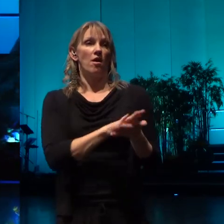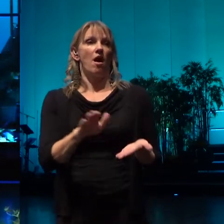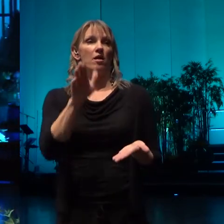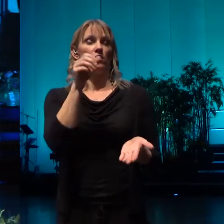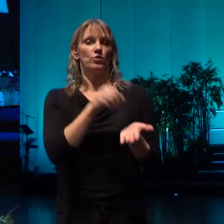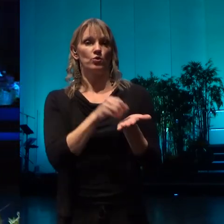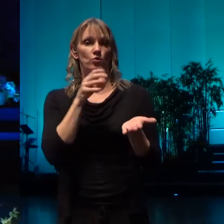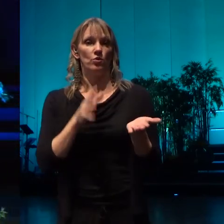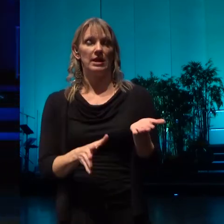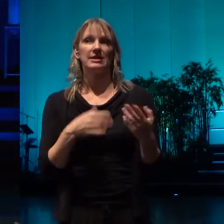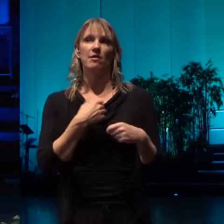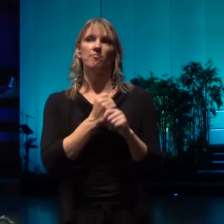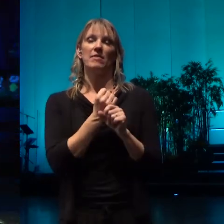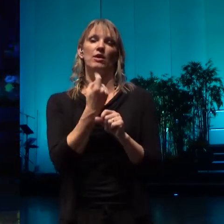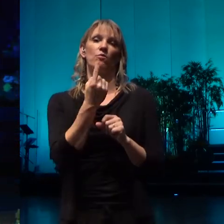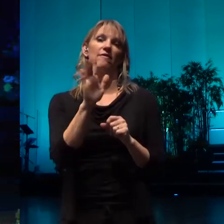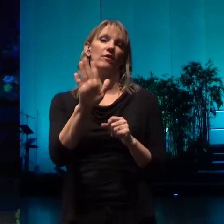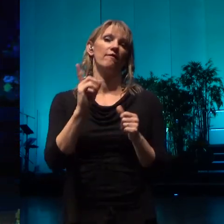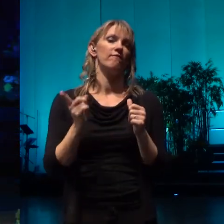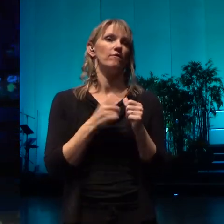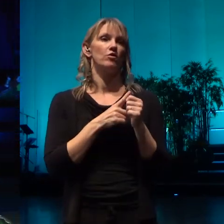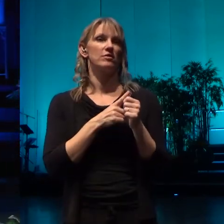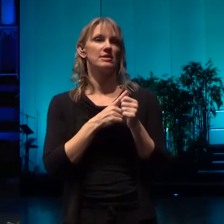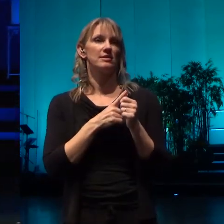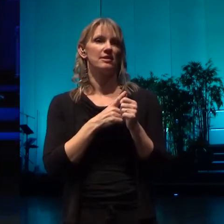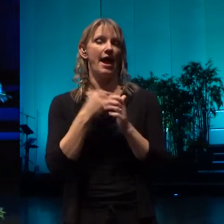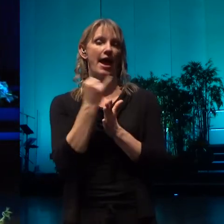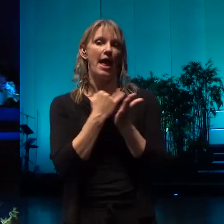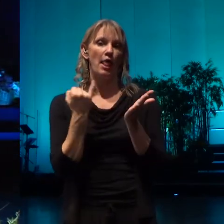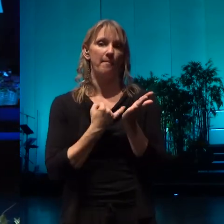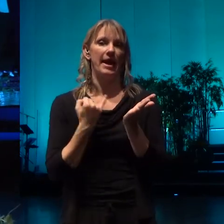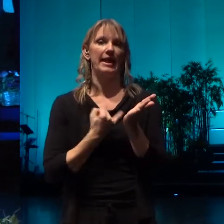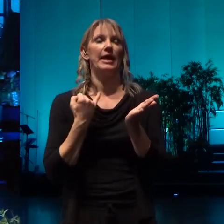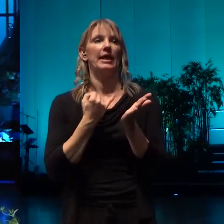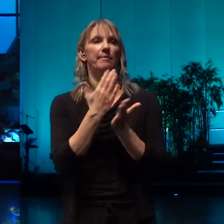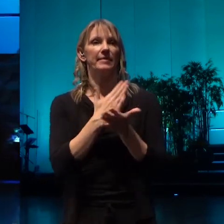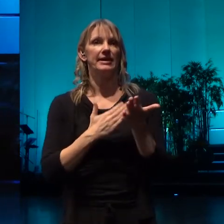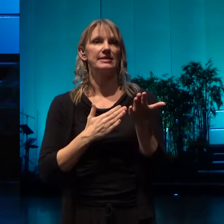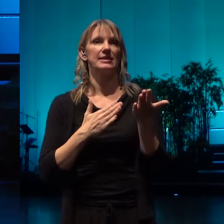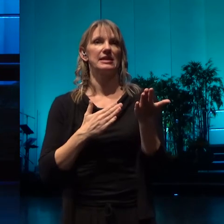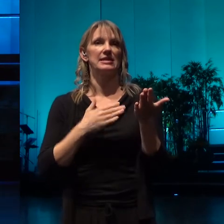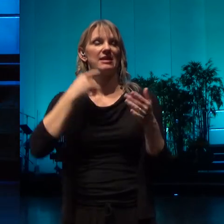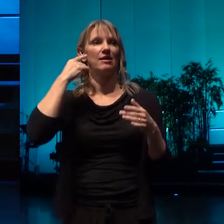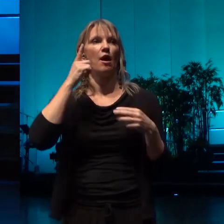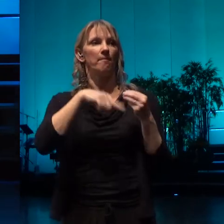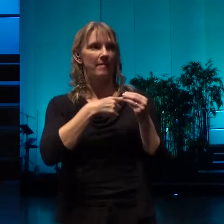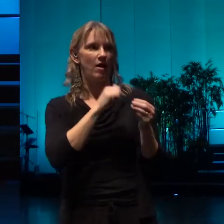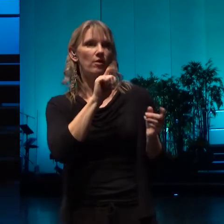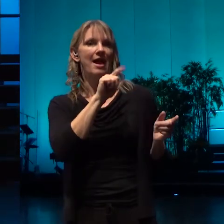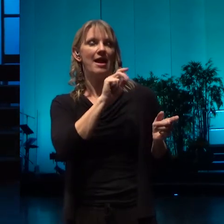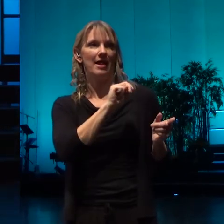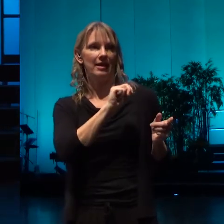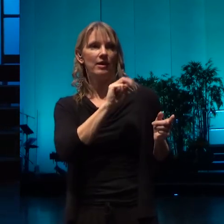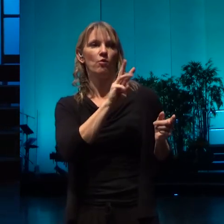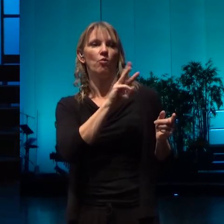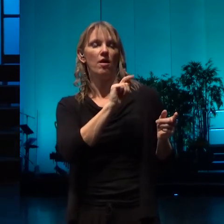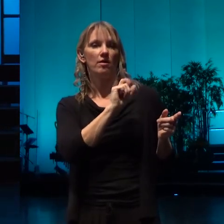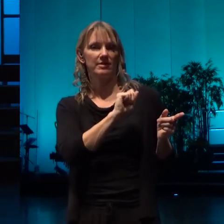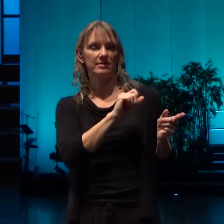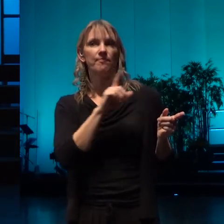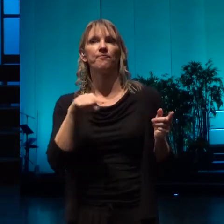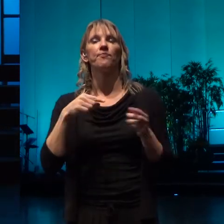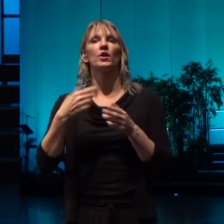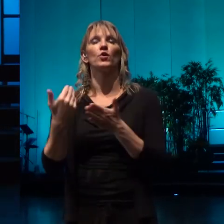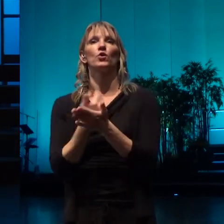students made one of their first animated pieces to Alan Watts talking about prickles and goo. They are the